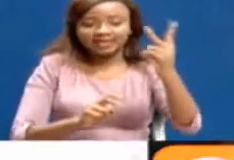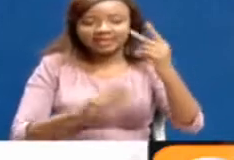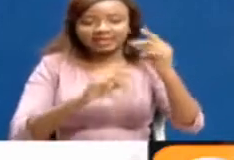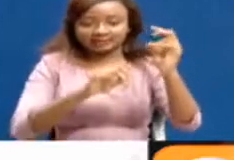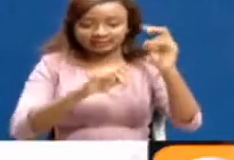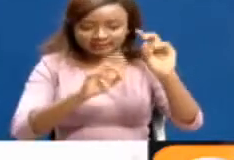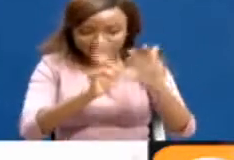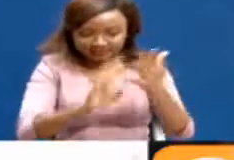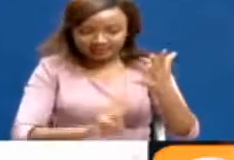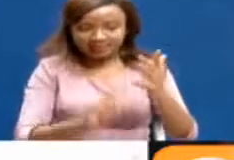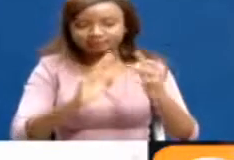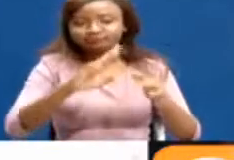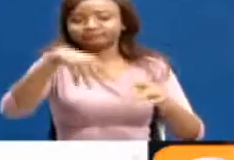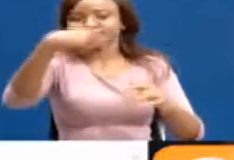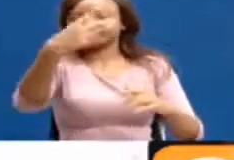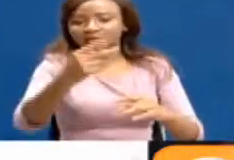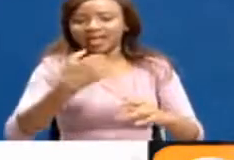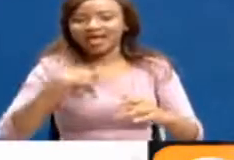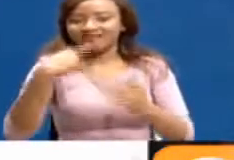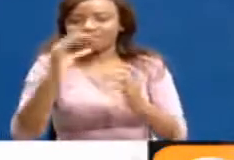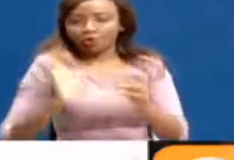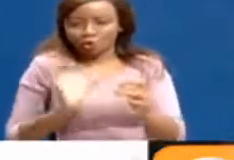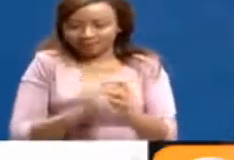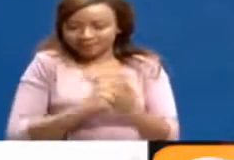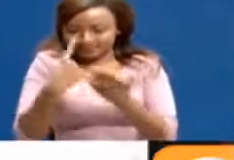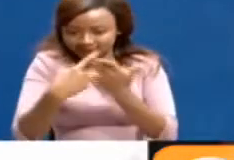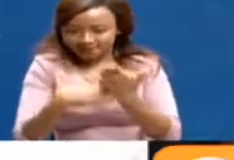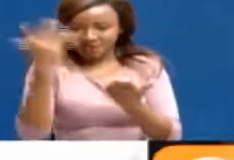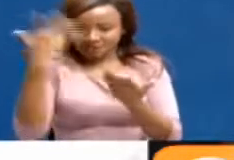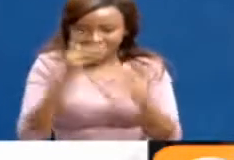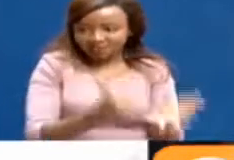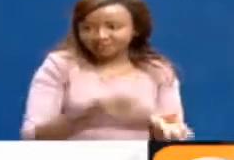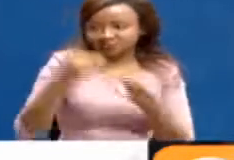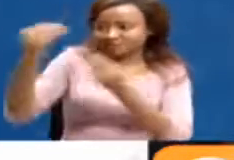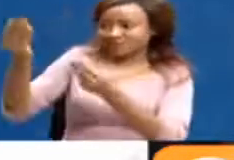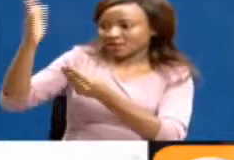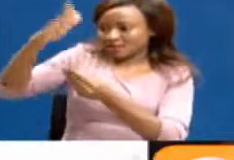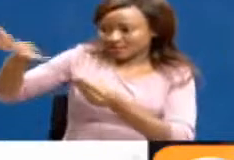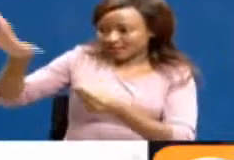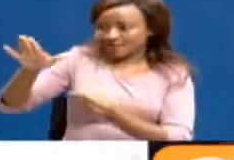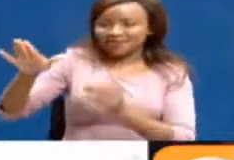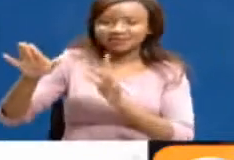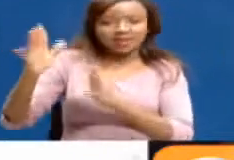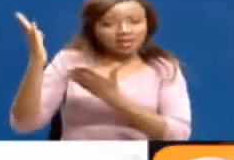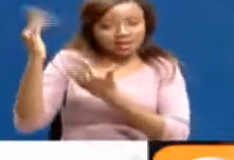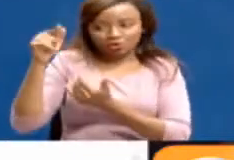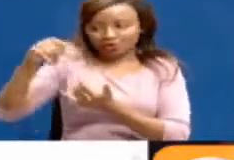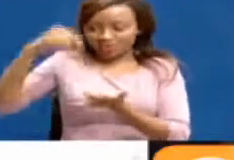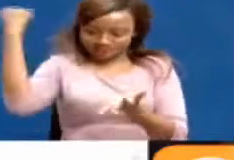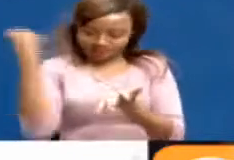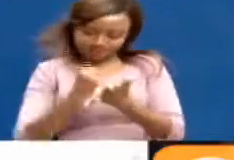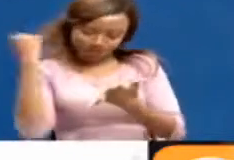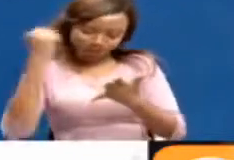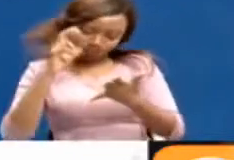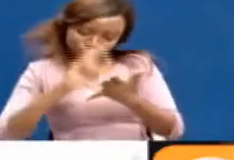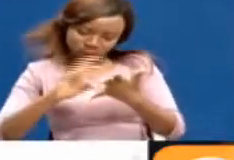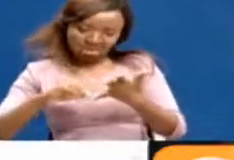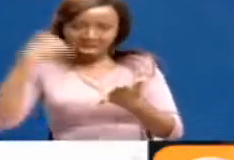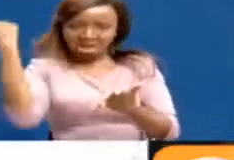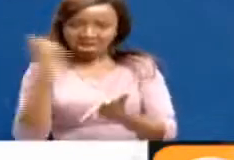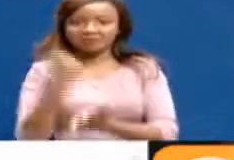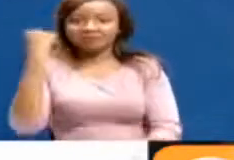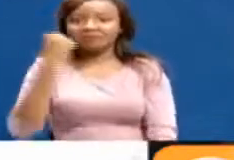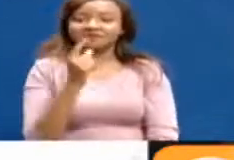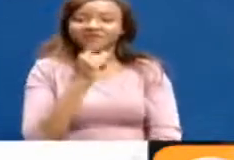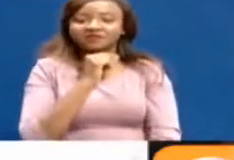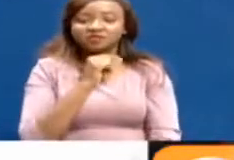committee the following week, and then pass it over to the National Assembly. I am hopeful and confident that they will also be able to expedite. And as